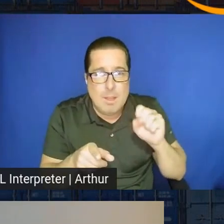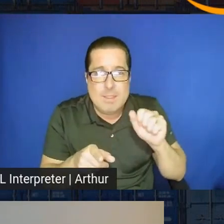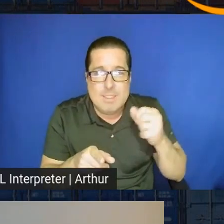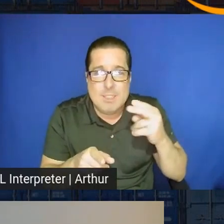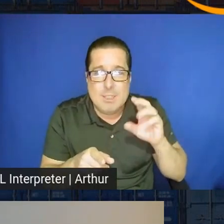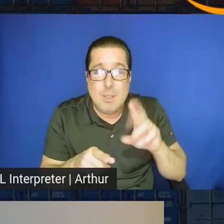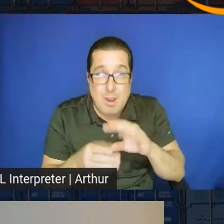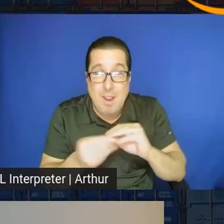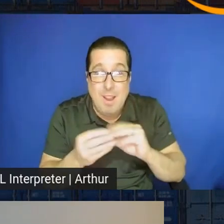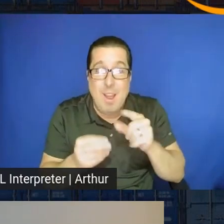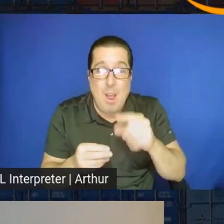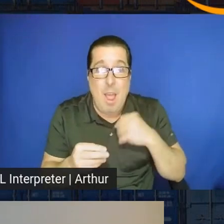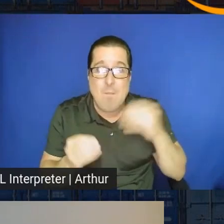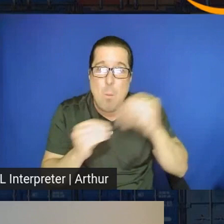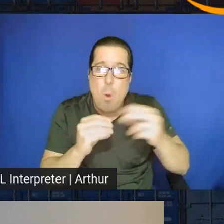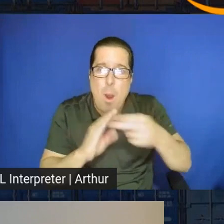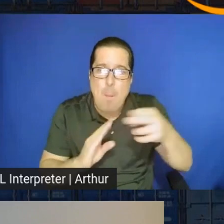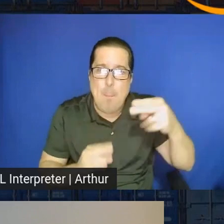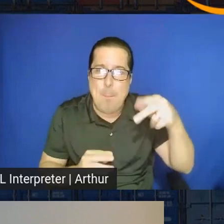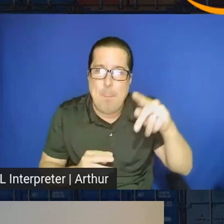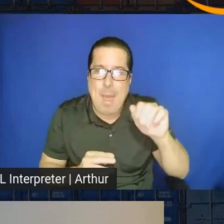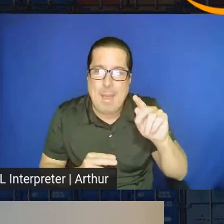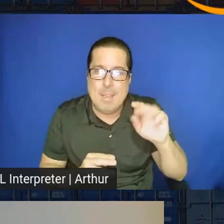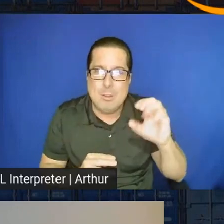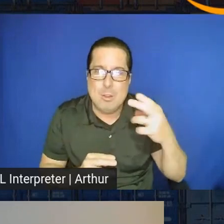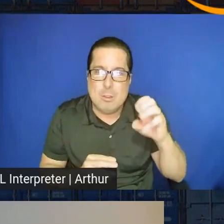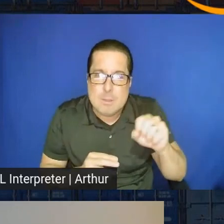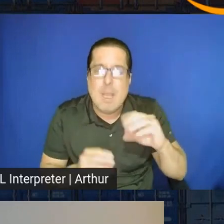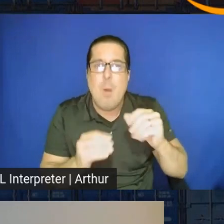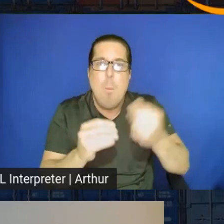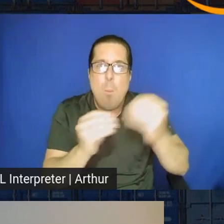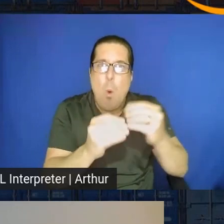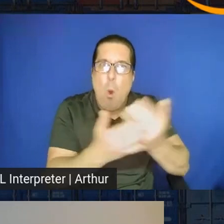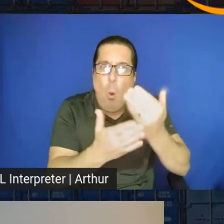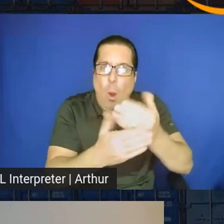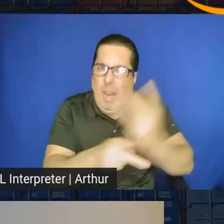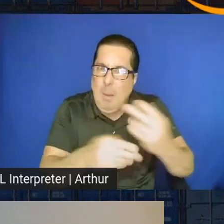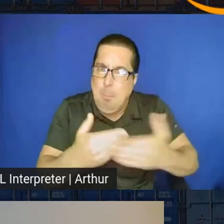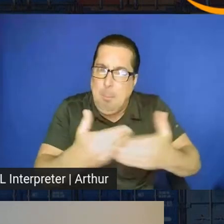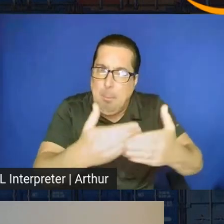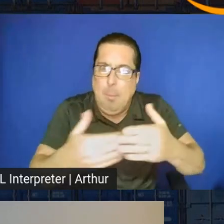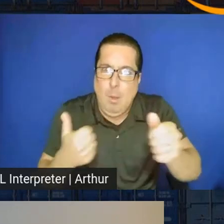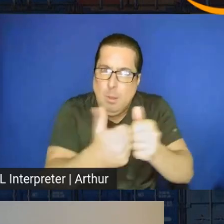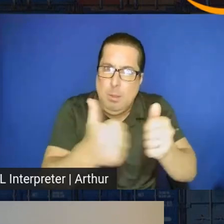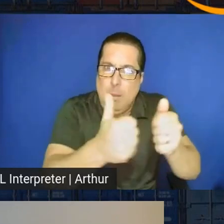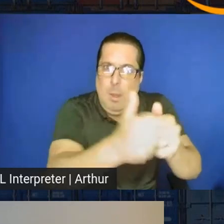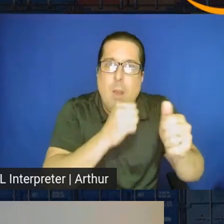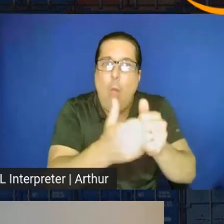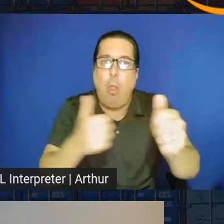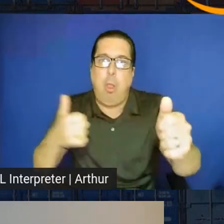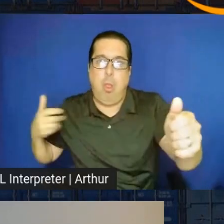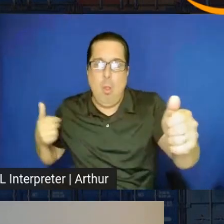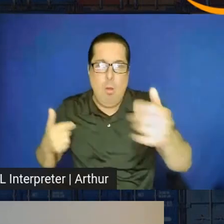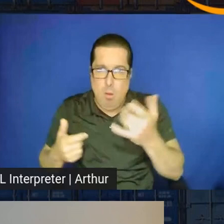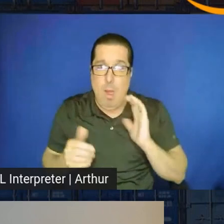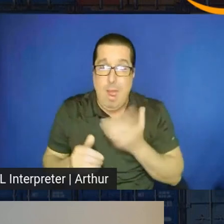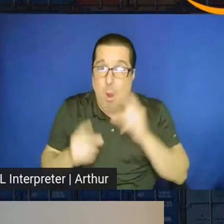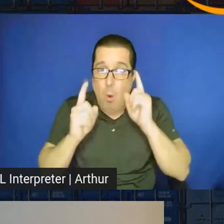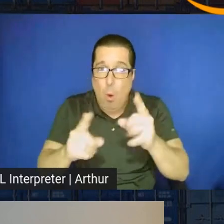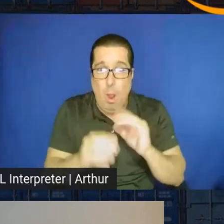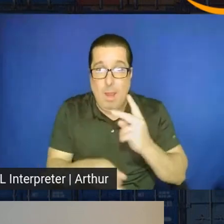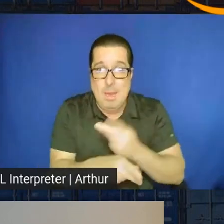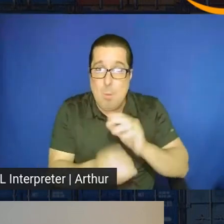where we'll go and dive deeper into that area. So our goal is to make sure that customers should be able to run Kubernetes on premises